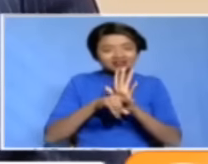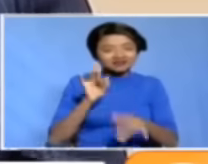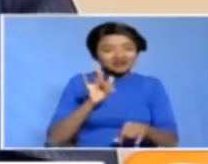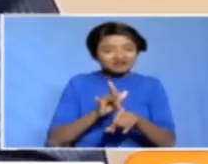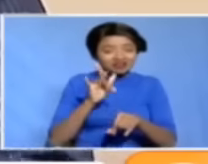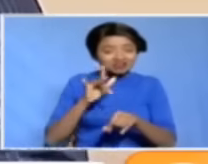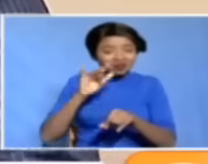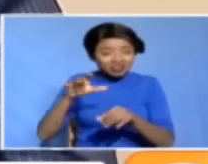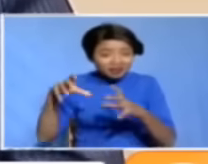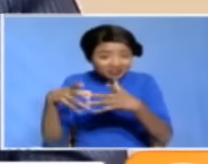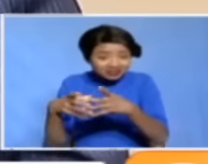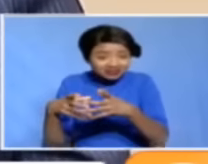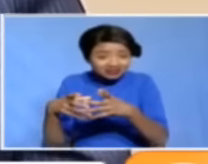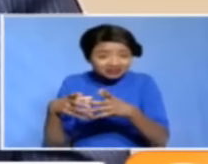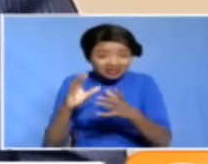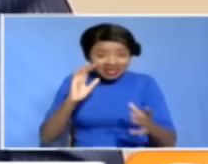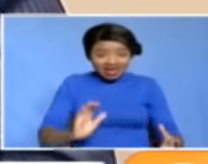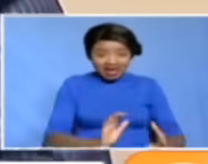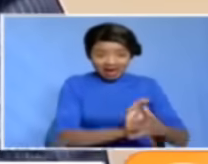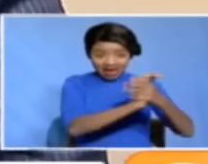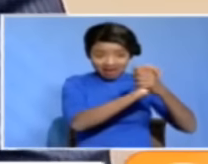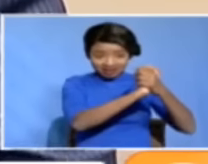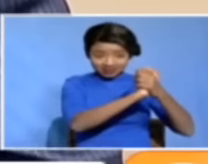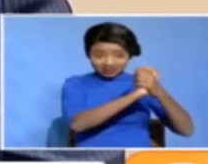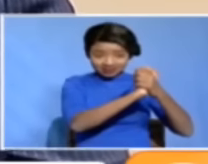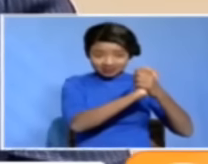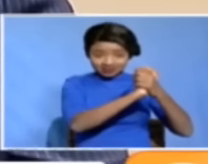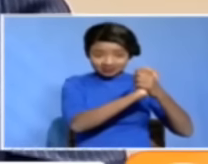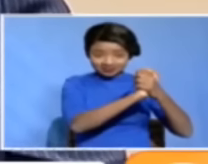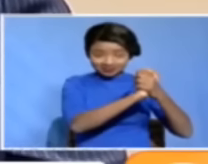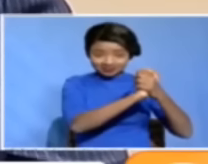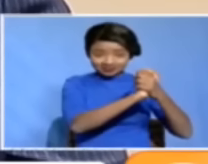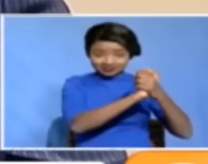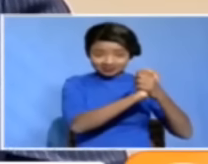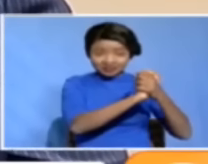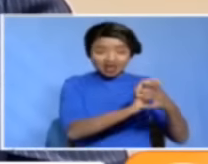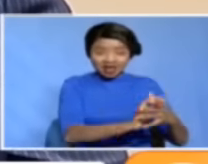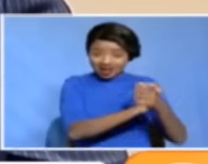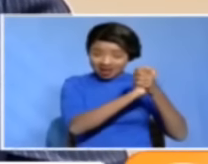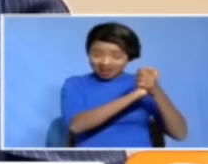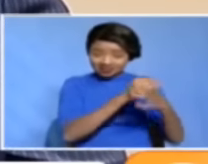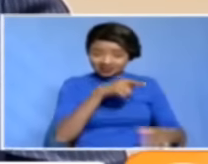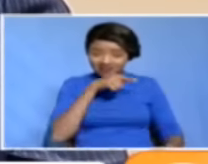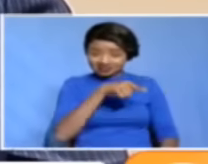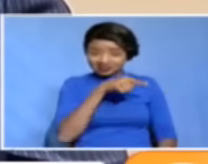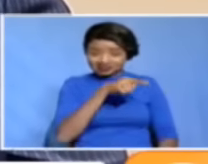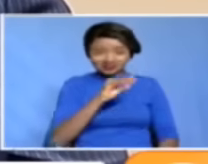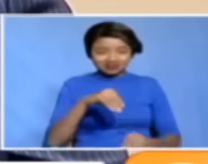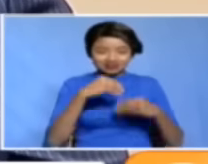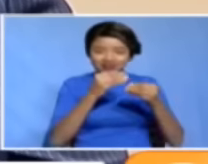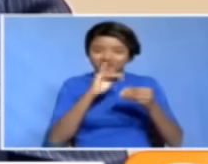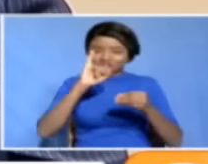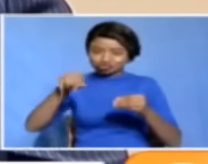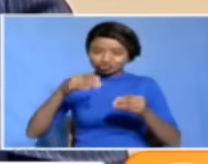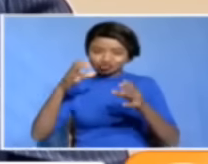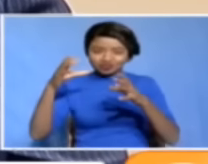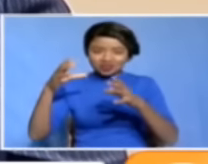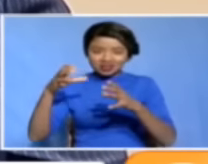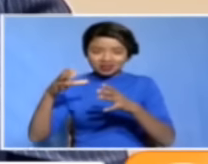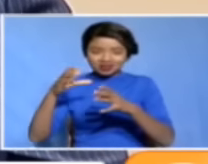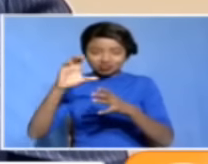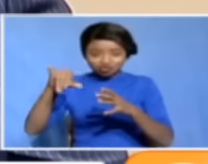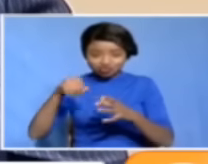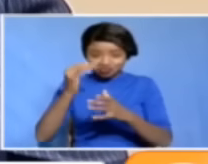Party? In fact, the handshake has made and given the Jubilee Party a